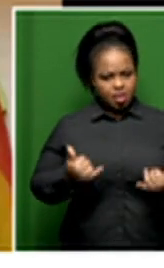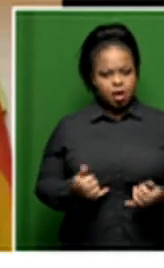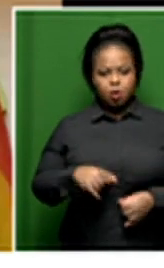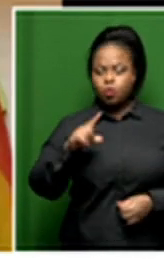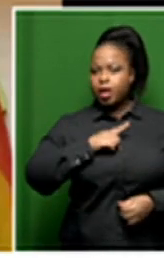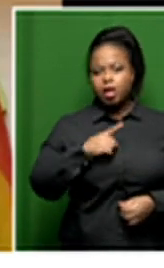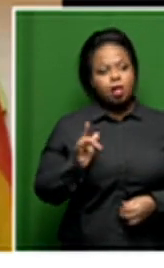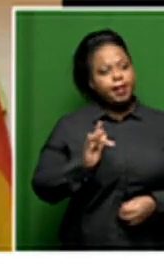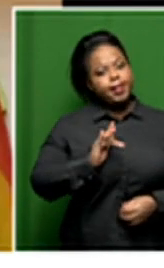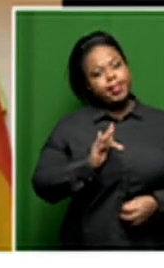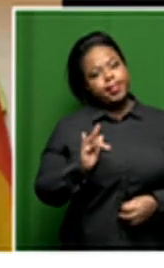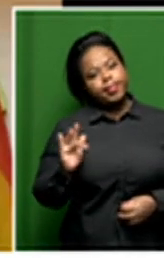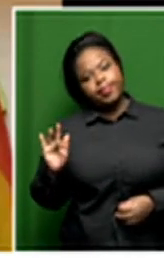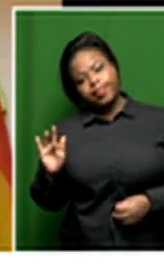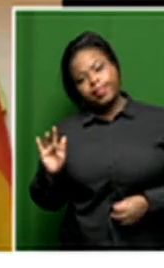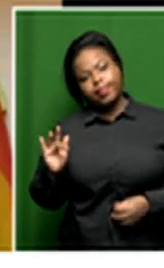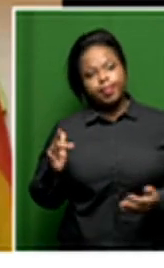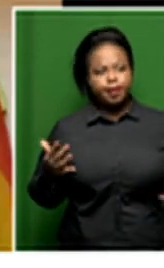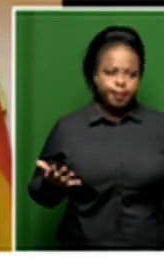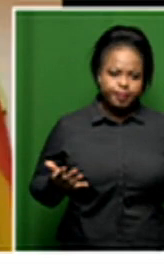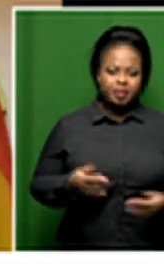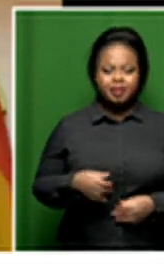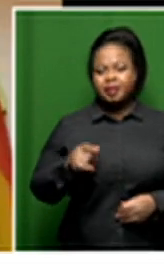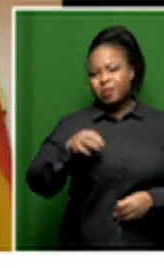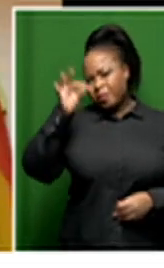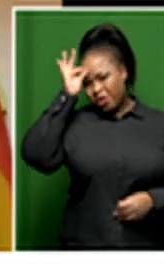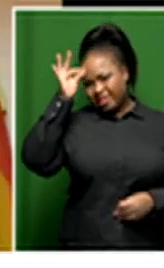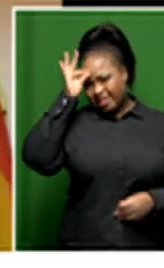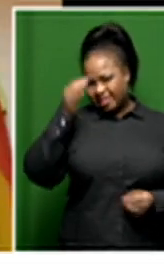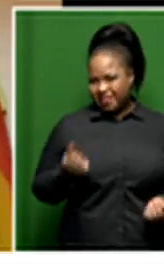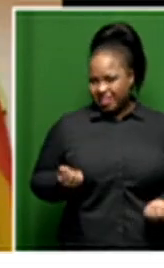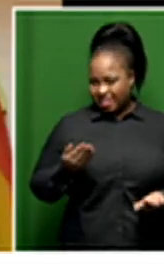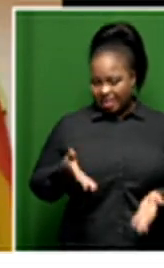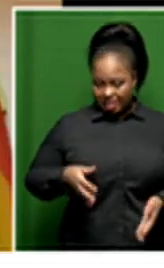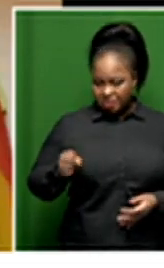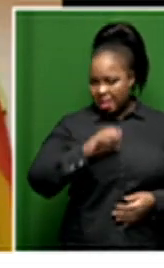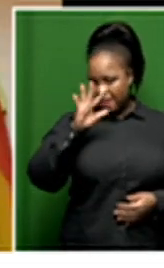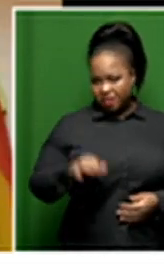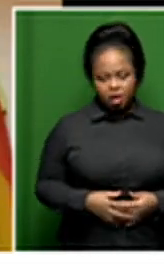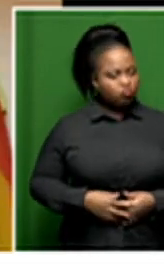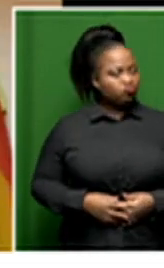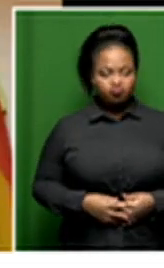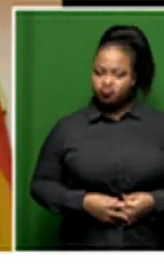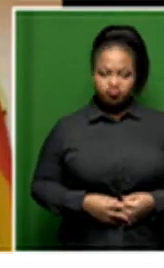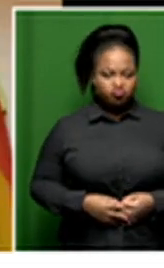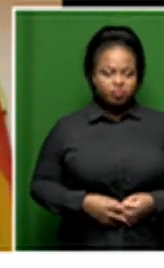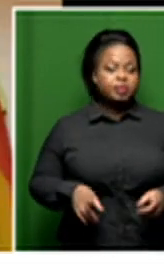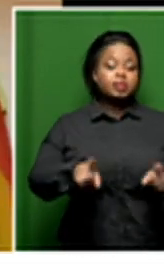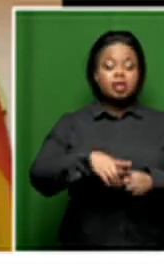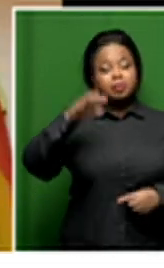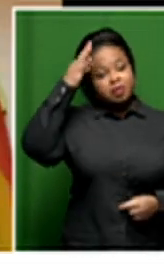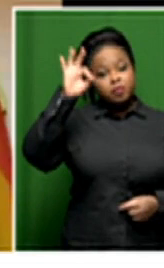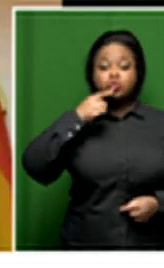the absence and the proactiveness of South African police service. I mean, it was raised even by the